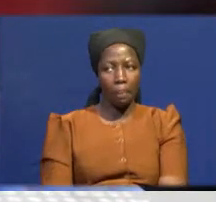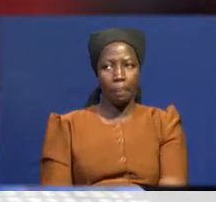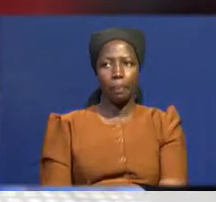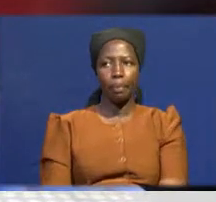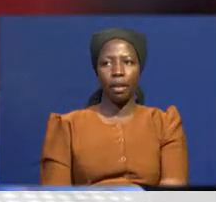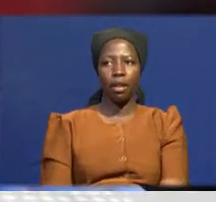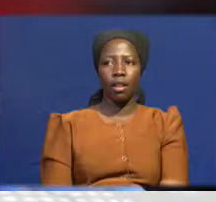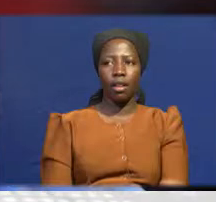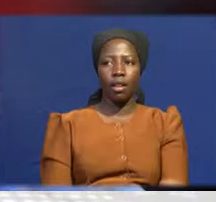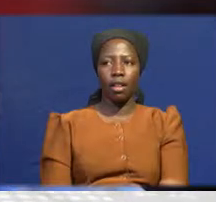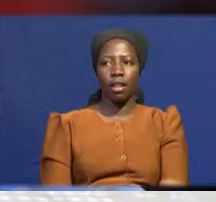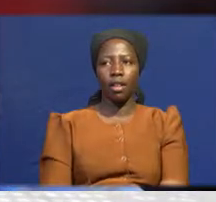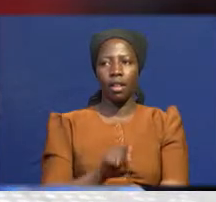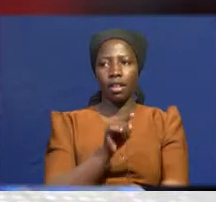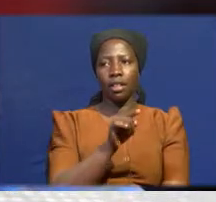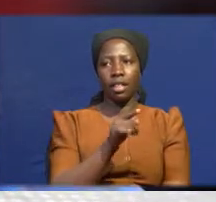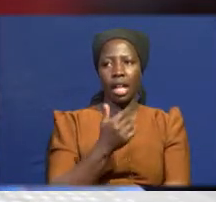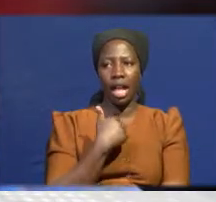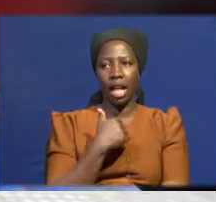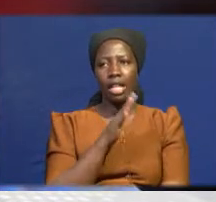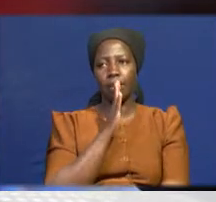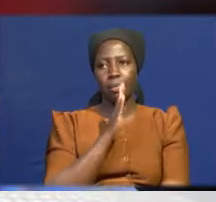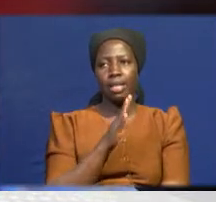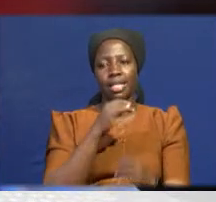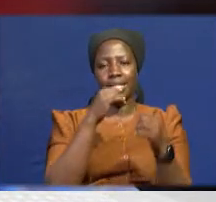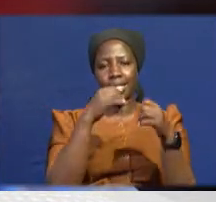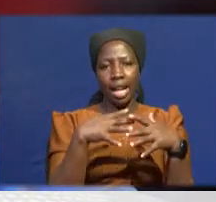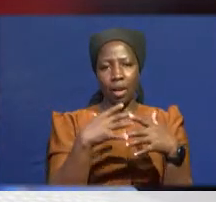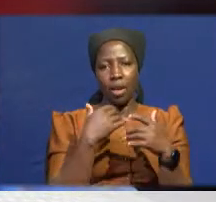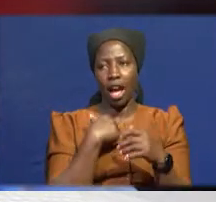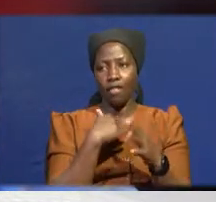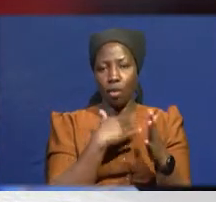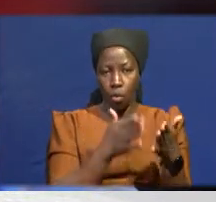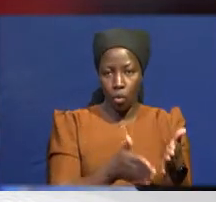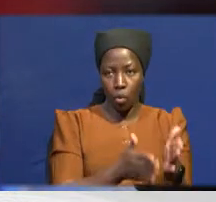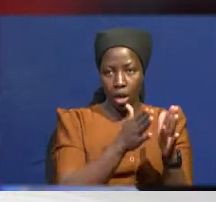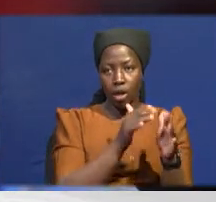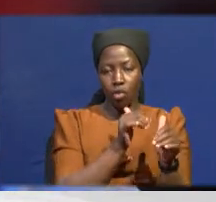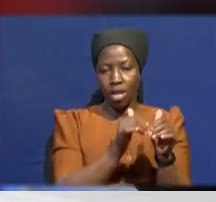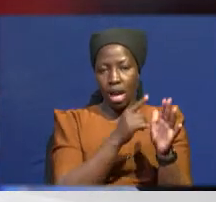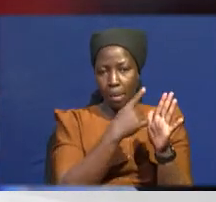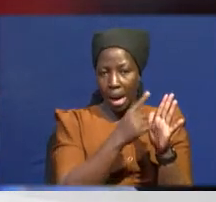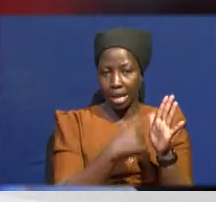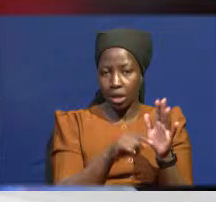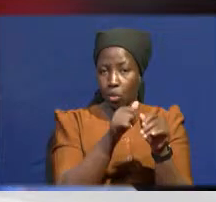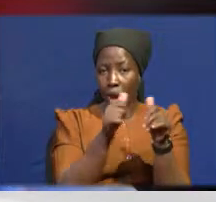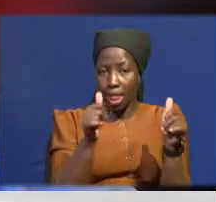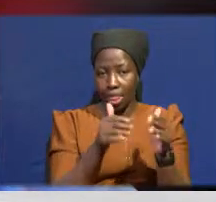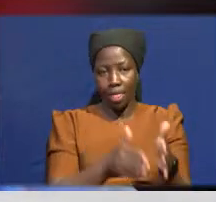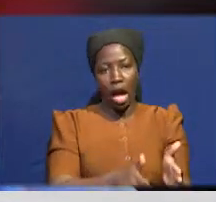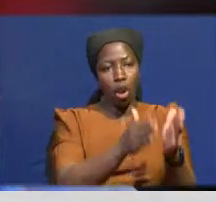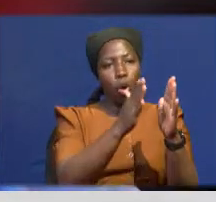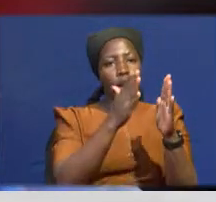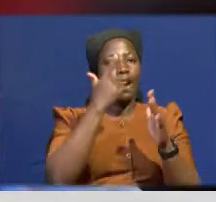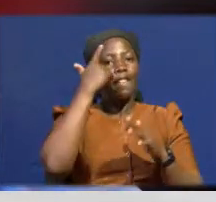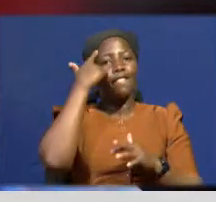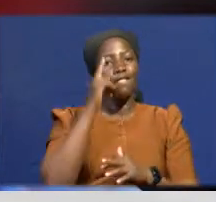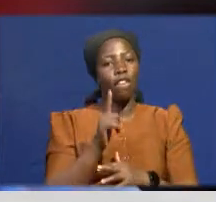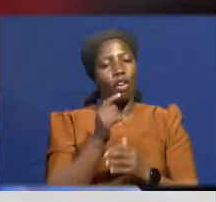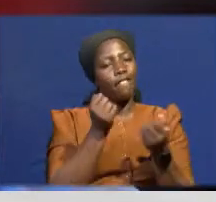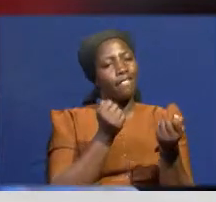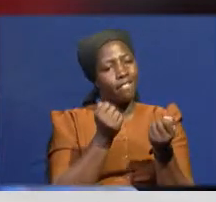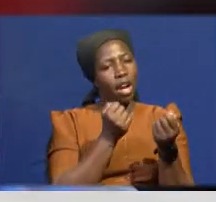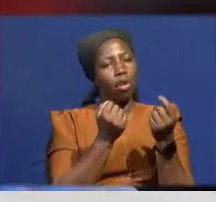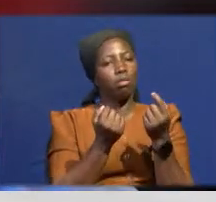It has always been adhered to, let me put it that very clearly. The routes are well mapped out. The roads for rally